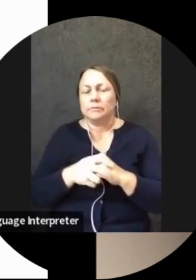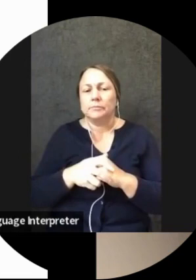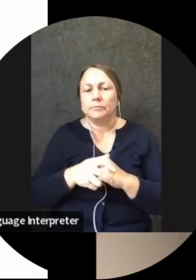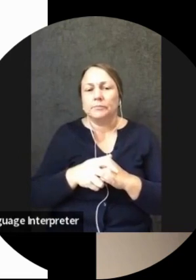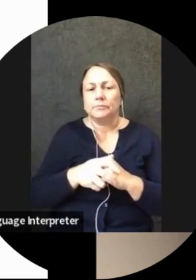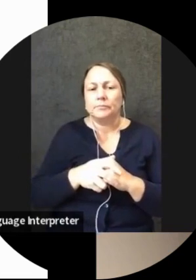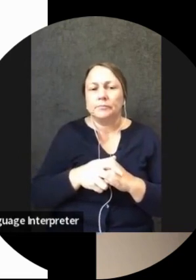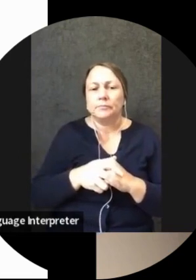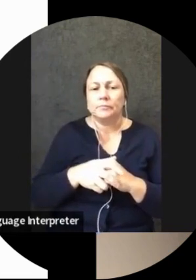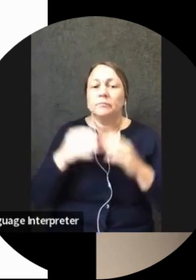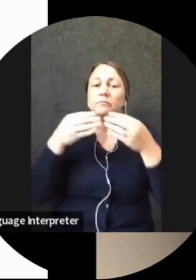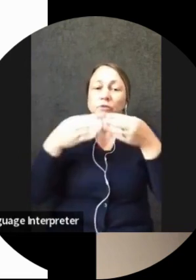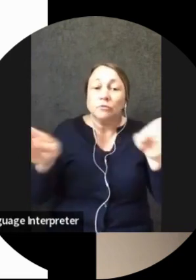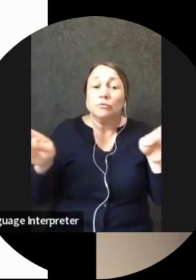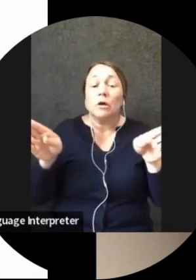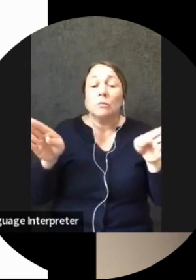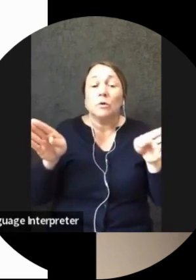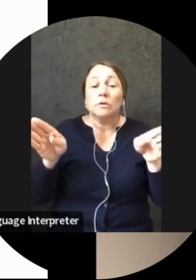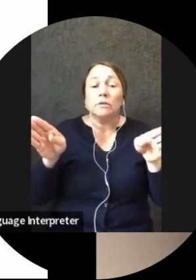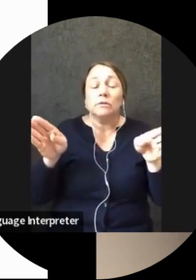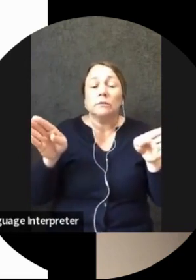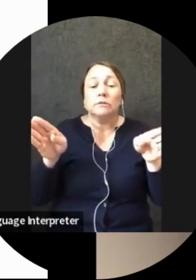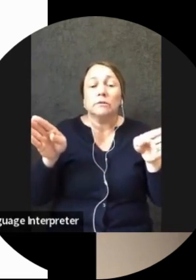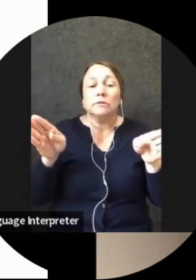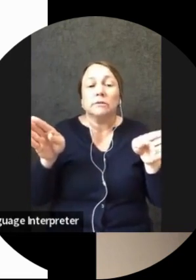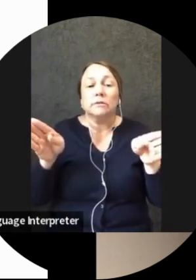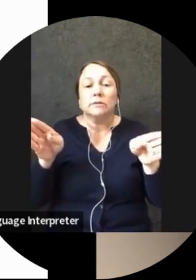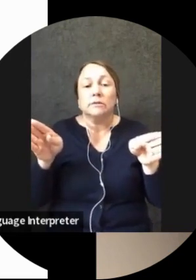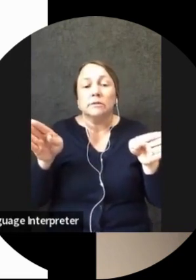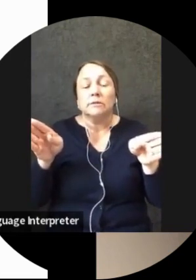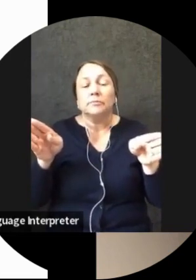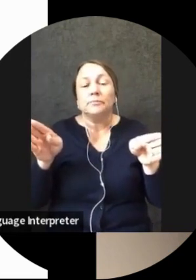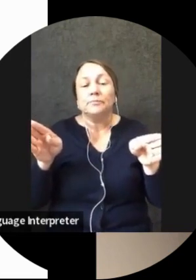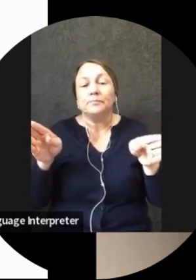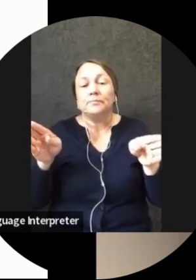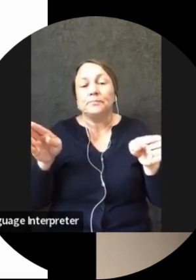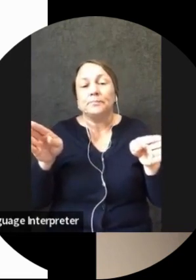And what it generally contains is